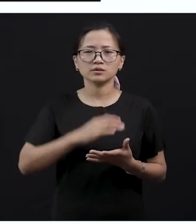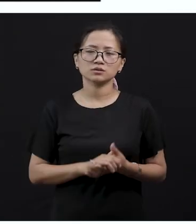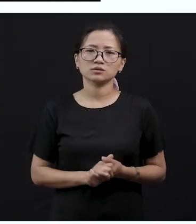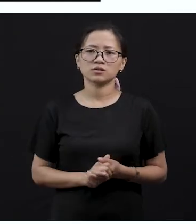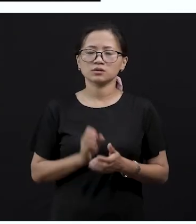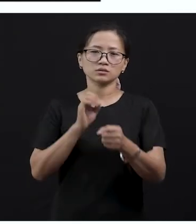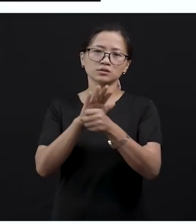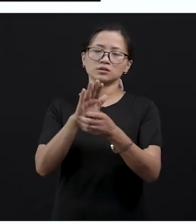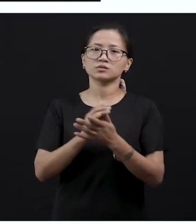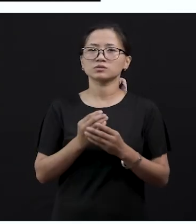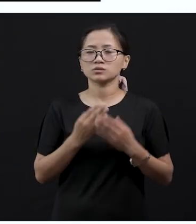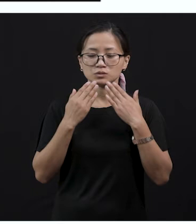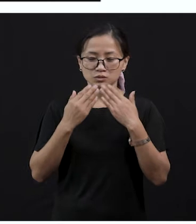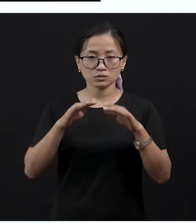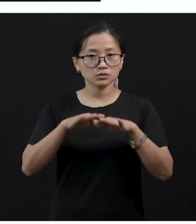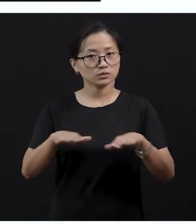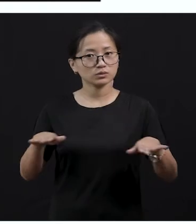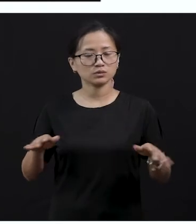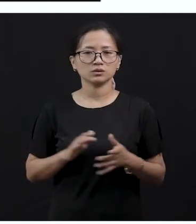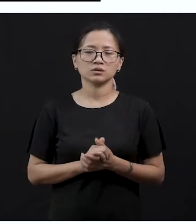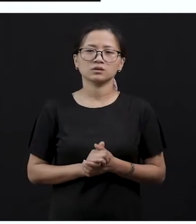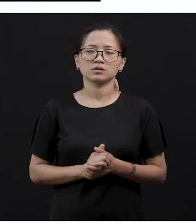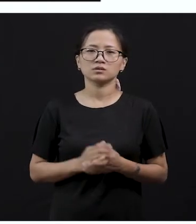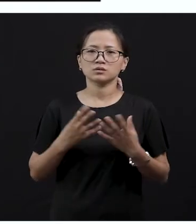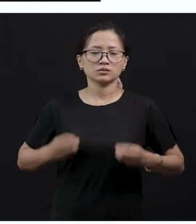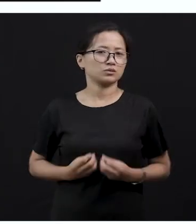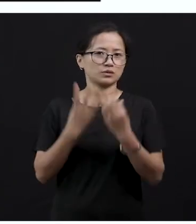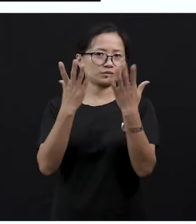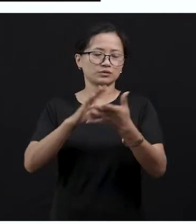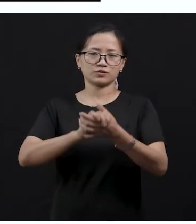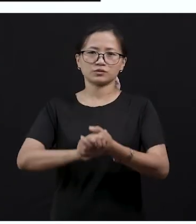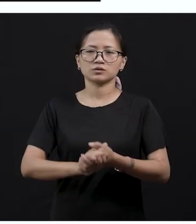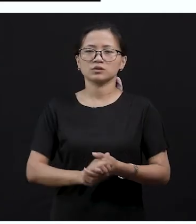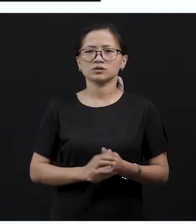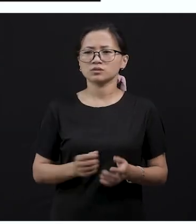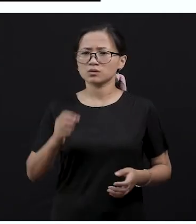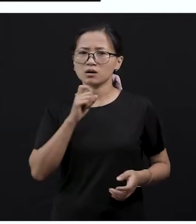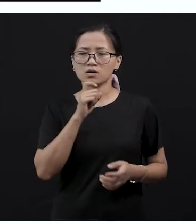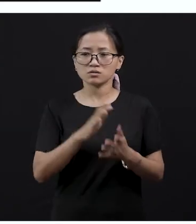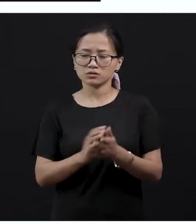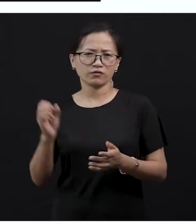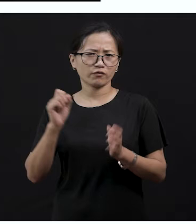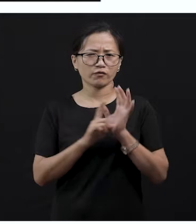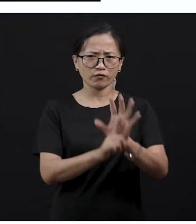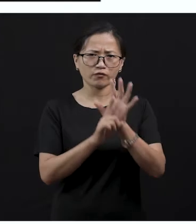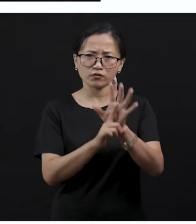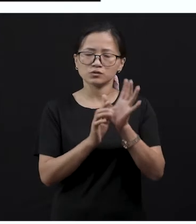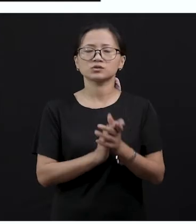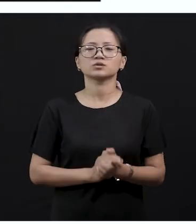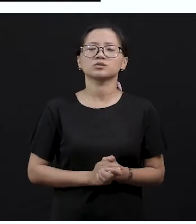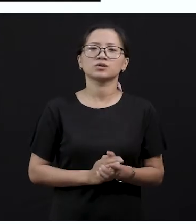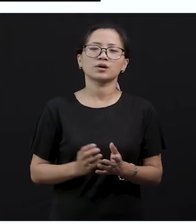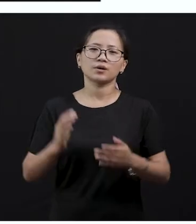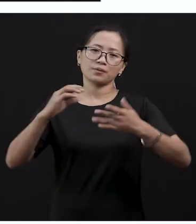of sending them to the schools or enjoying with your friends, they were forced to get married. Now,